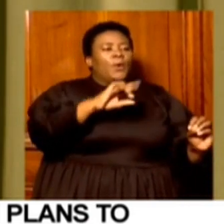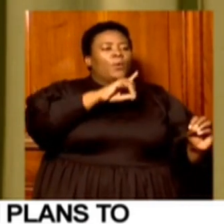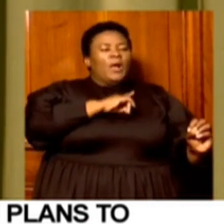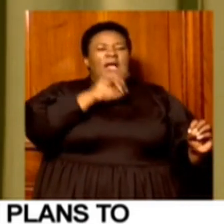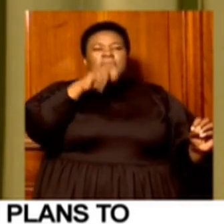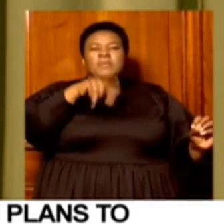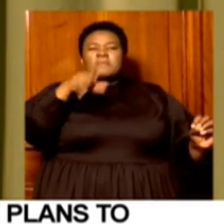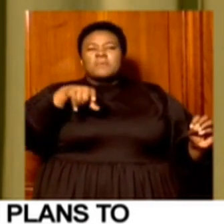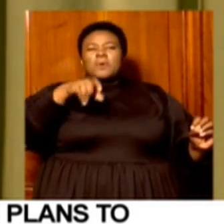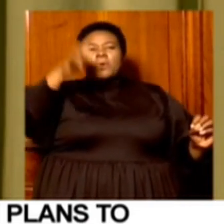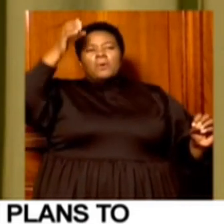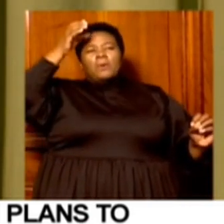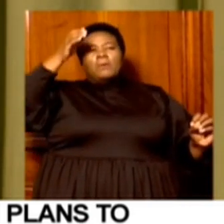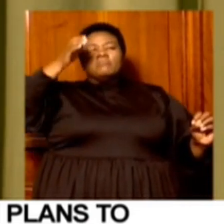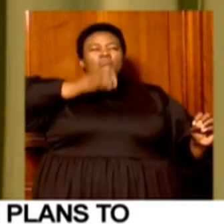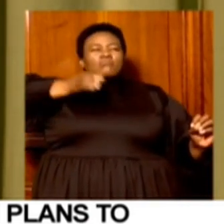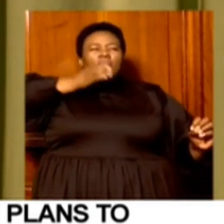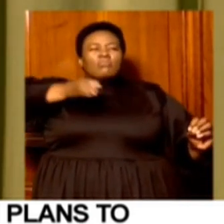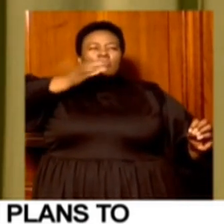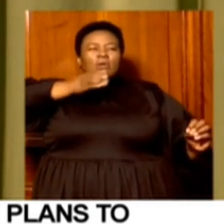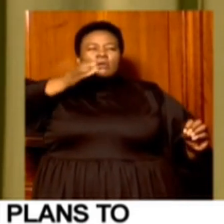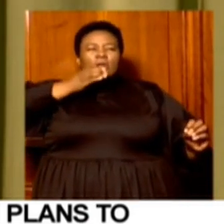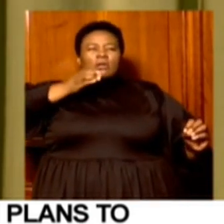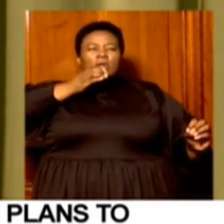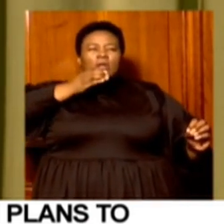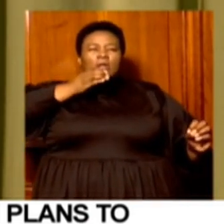who have come to hospitals because of